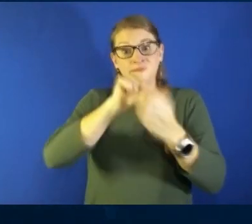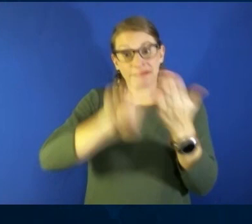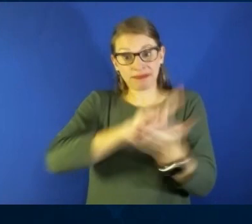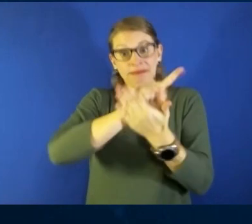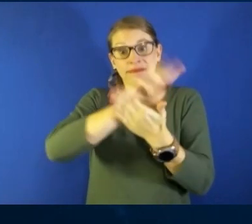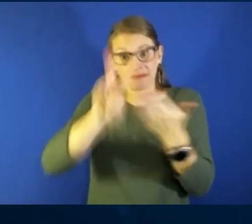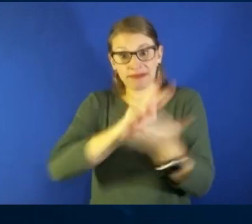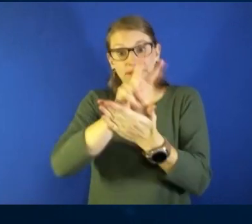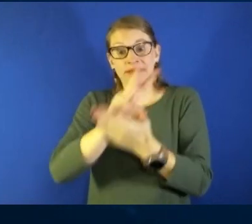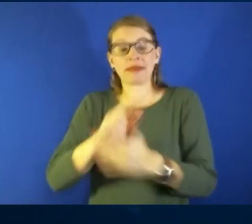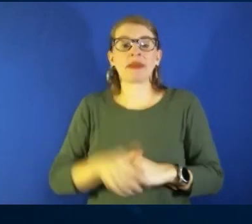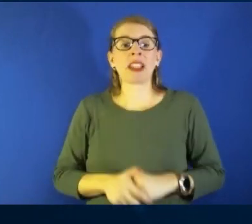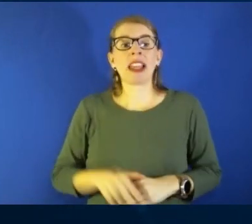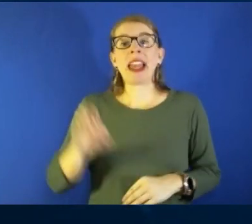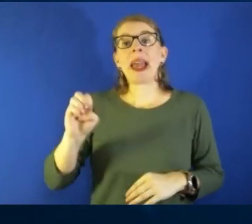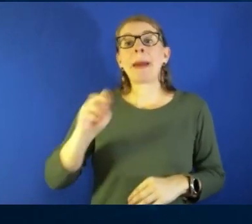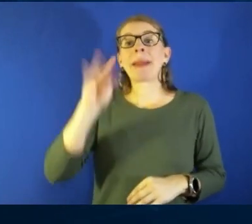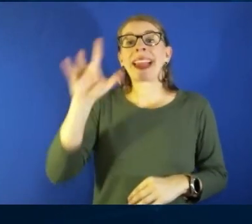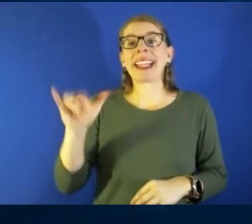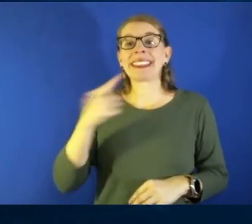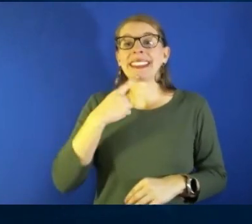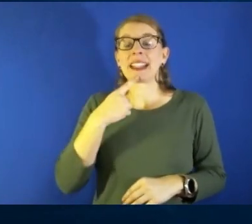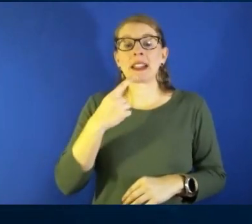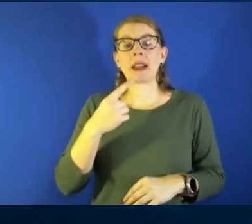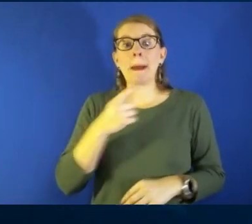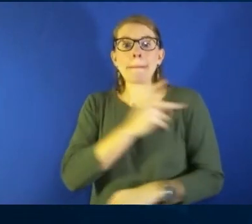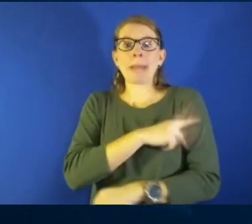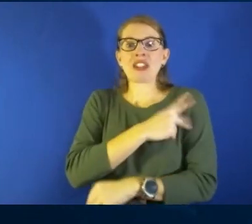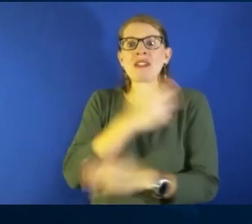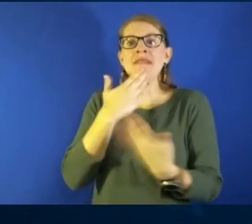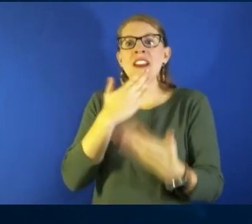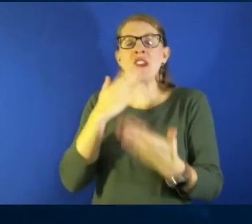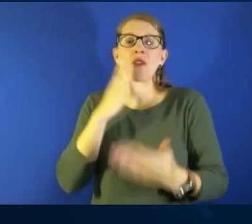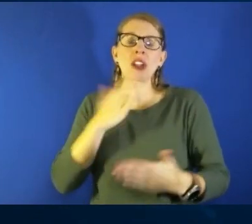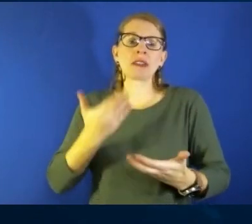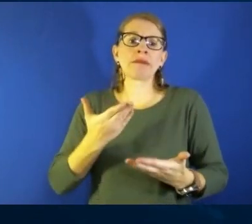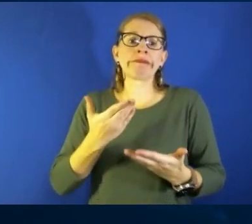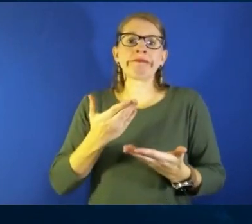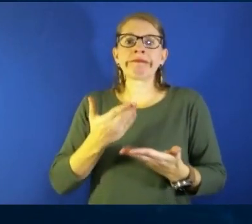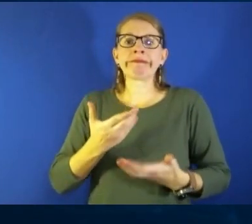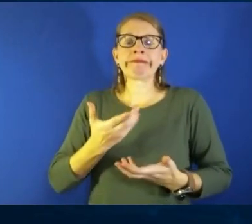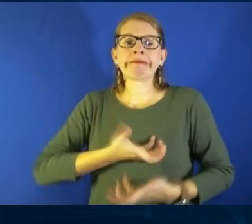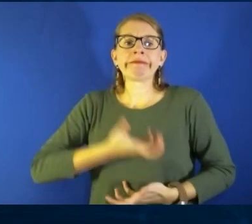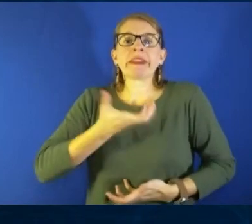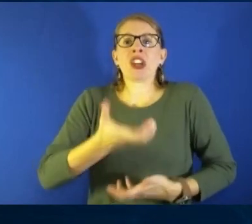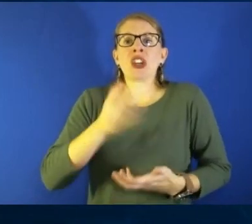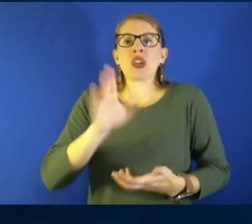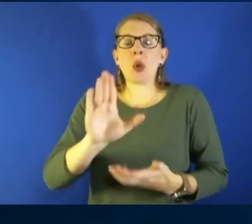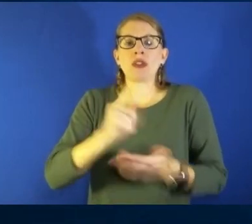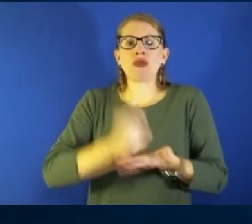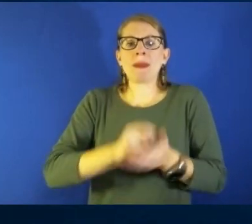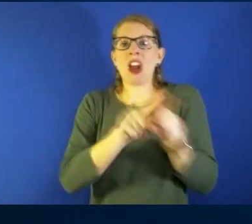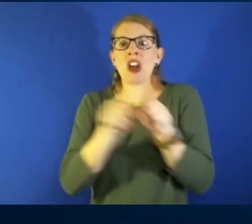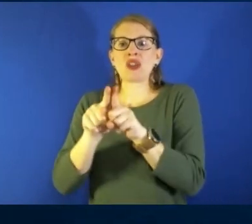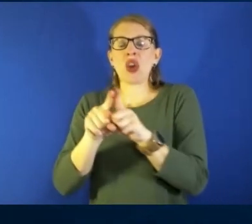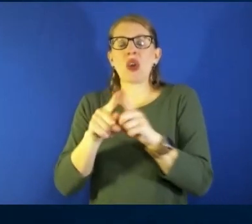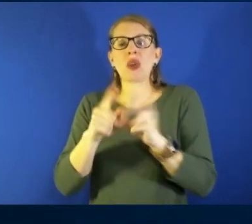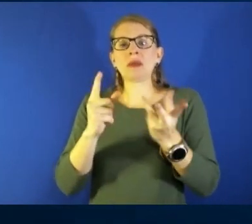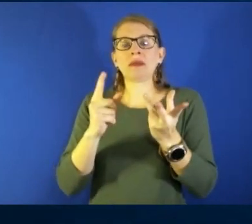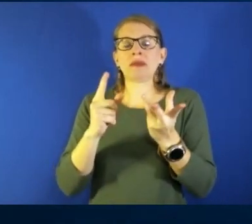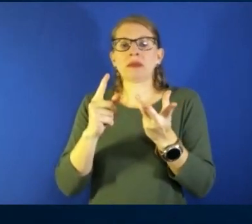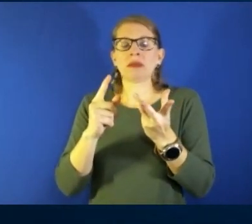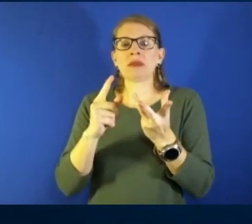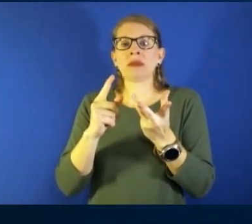says, thank you to the patient for agreeing to share her procedure and story. Yes. She's hoping for a full and speedy recovery.